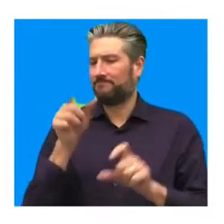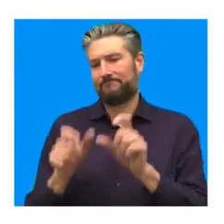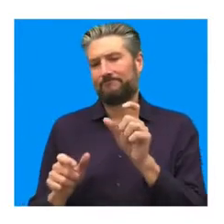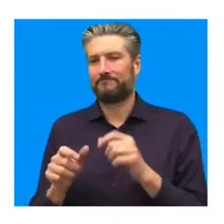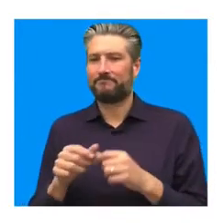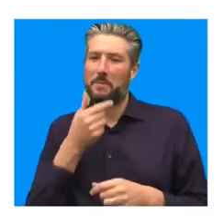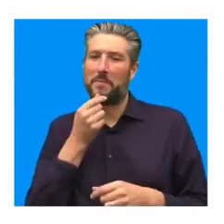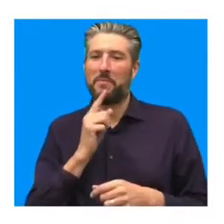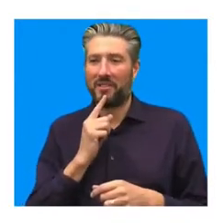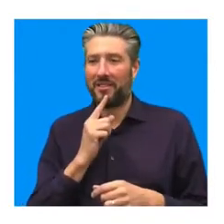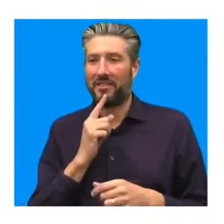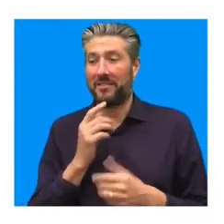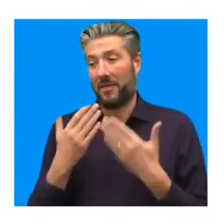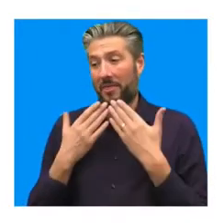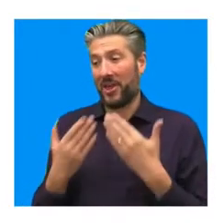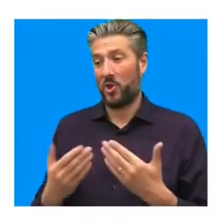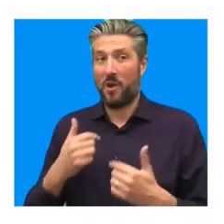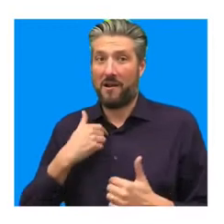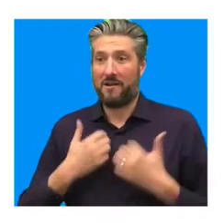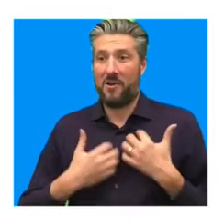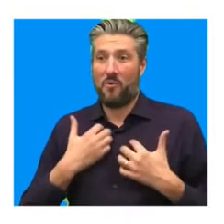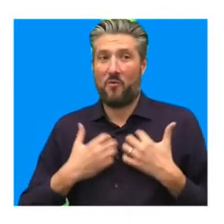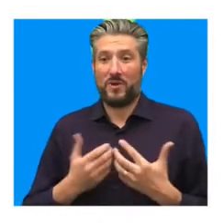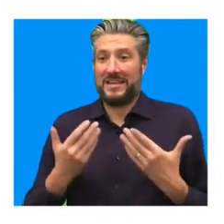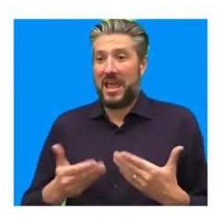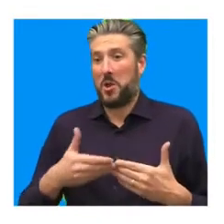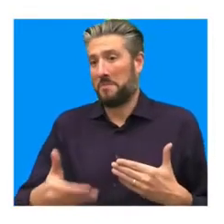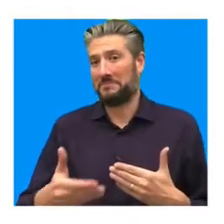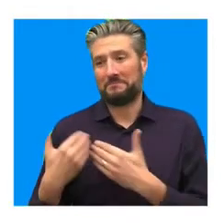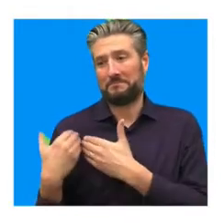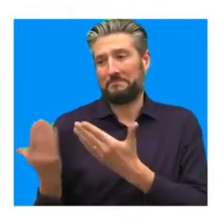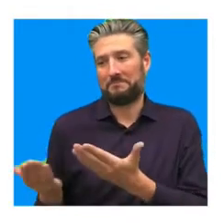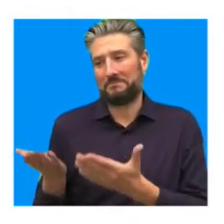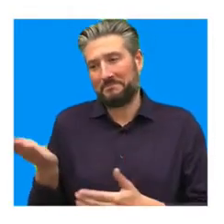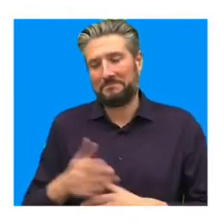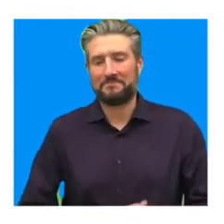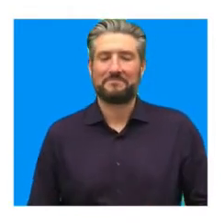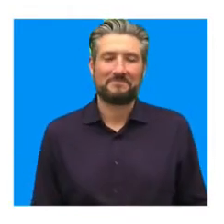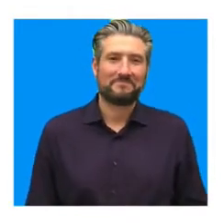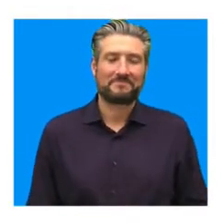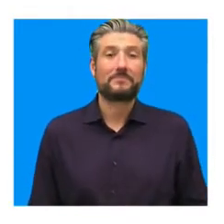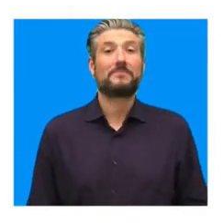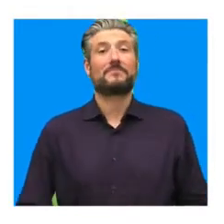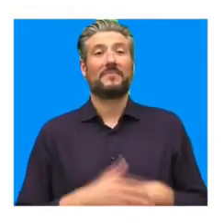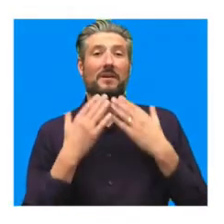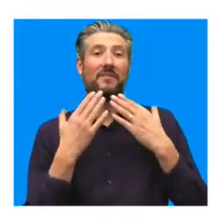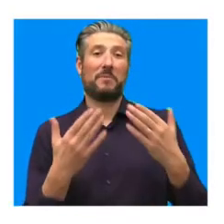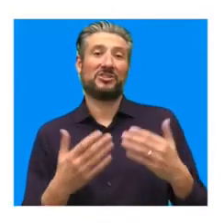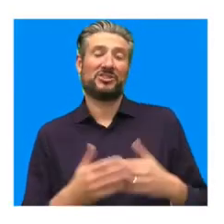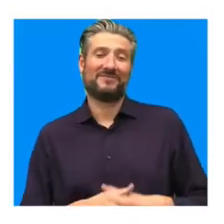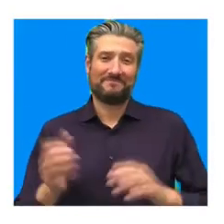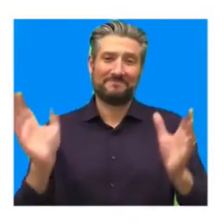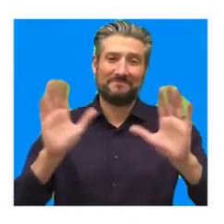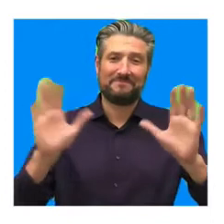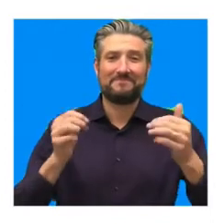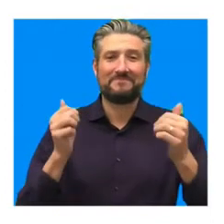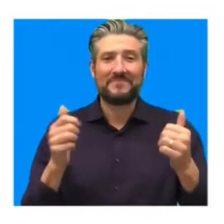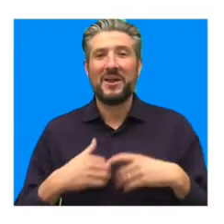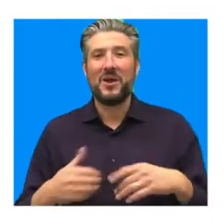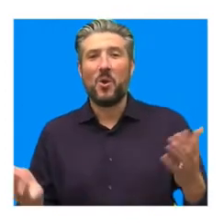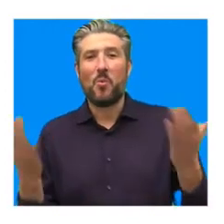to watching the session. So over to you and the panel. Thank you very much. Hi everyone, welcome to the session on